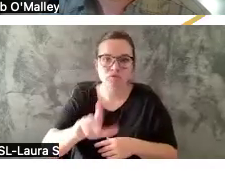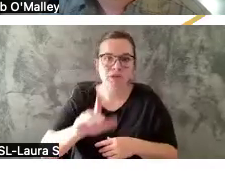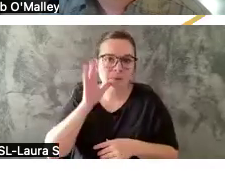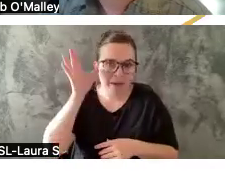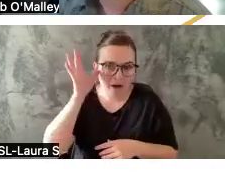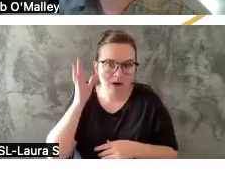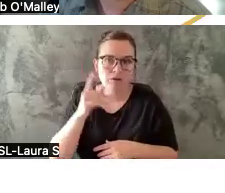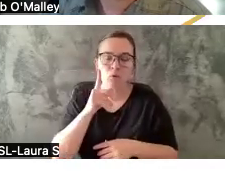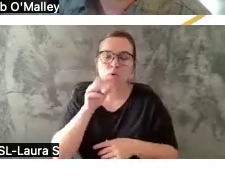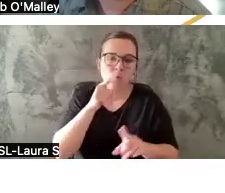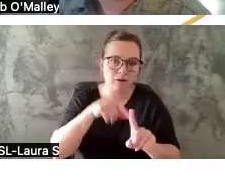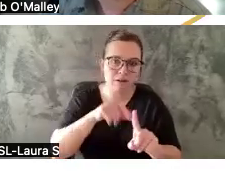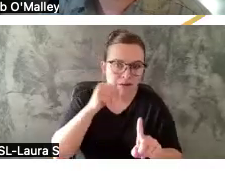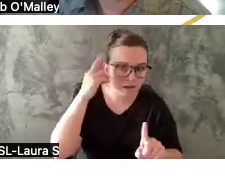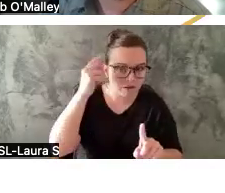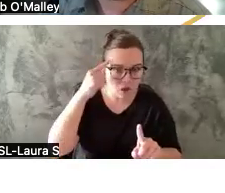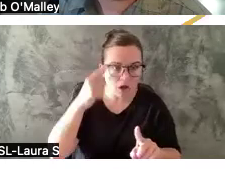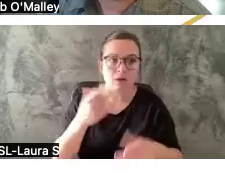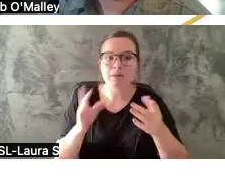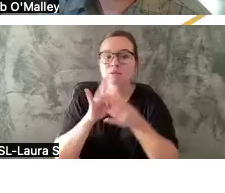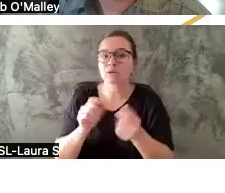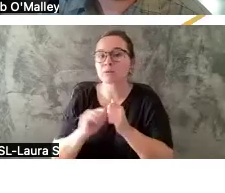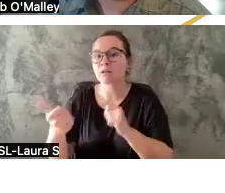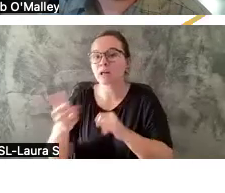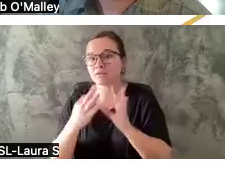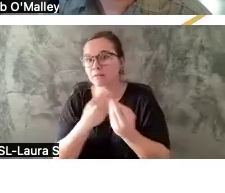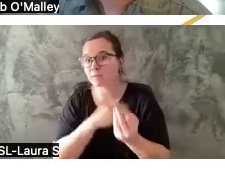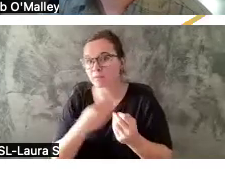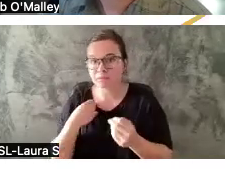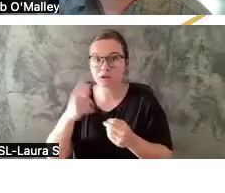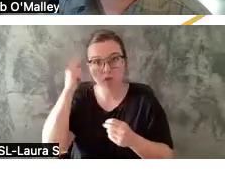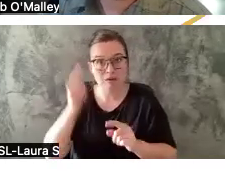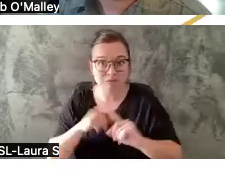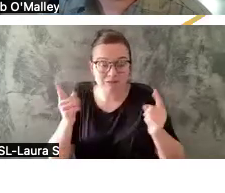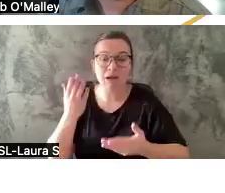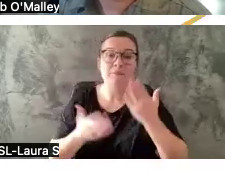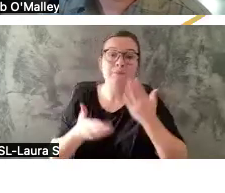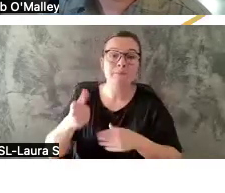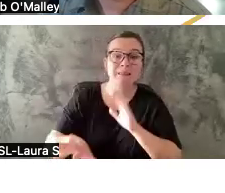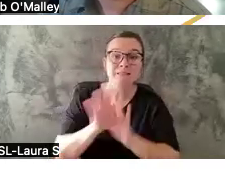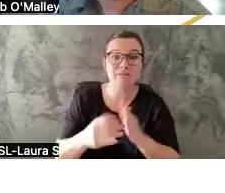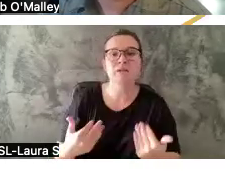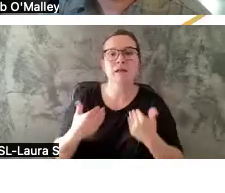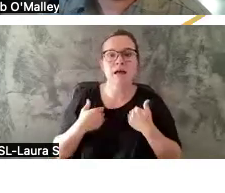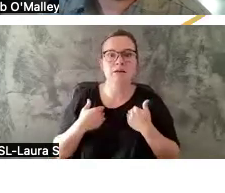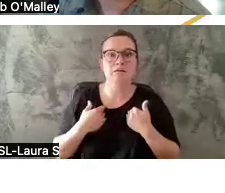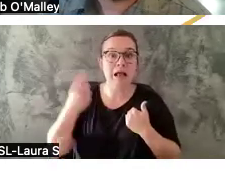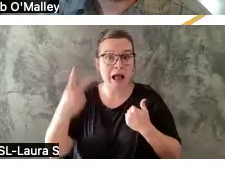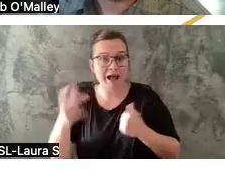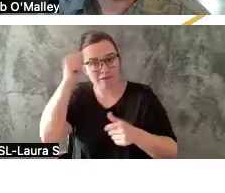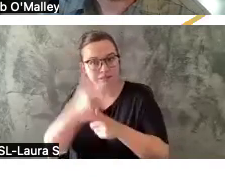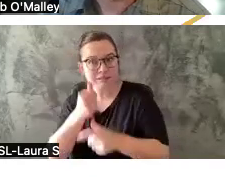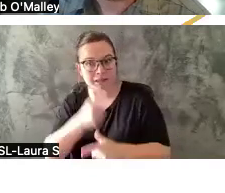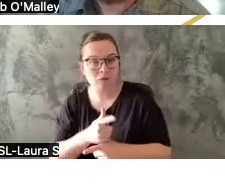were. Maybe their relation to other members of their family is not who they thought they were. Maybe they discover they have a half sibling or a